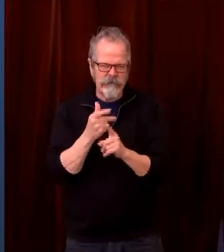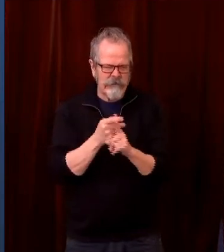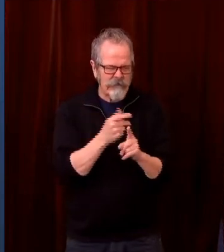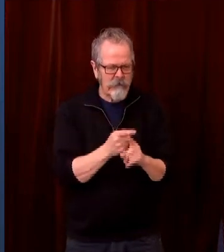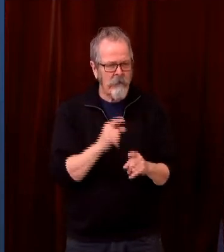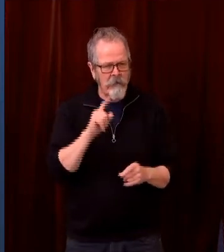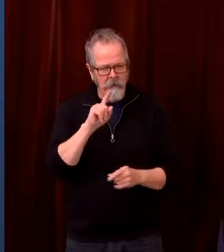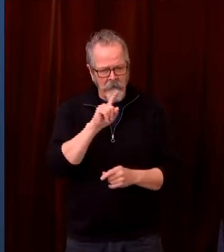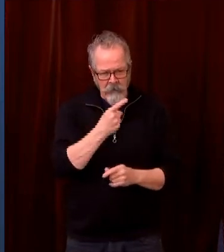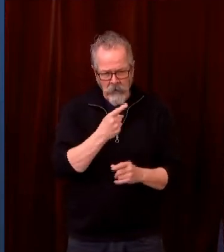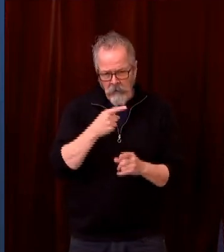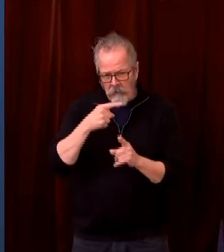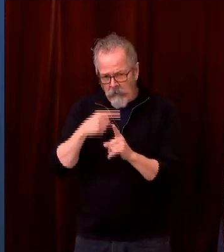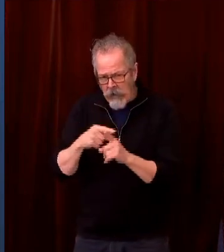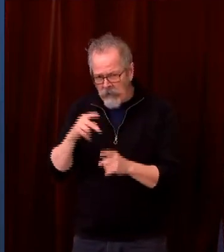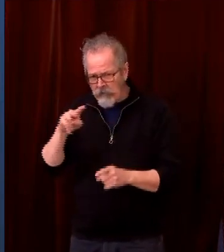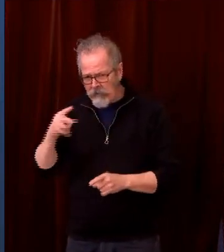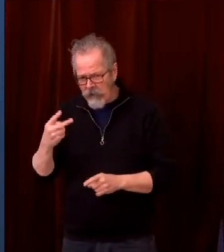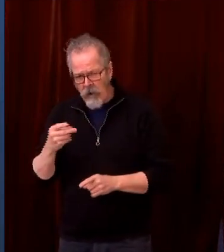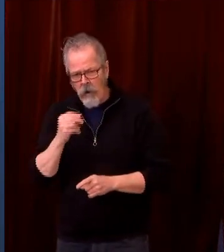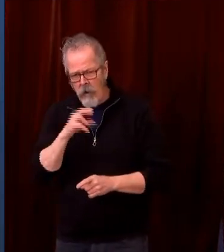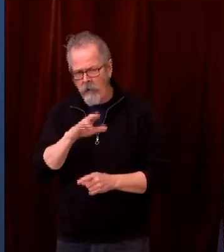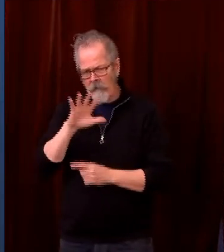Michelle, would you like to address both those?